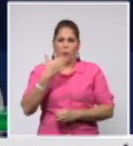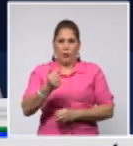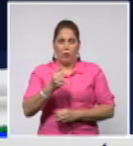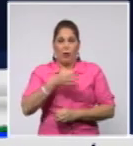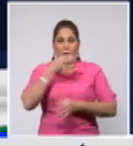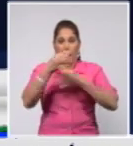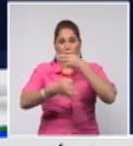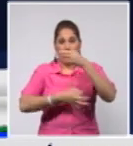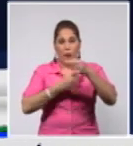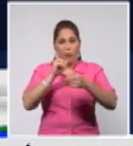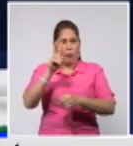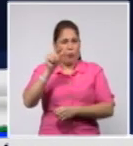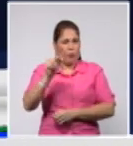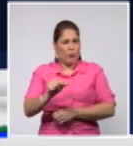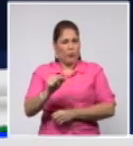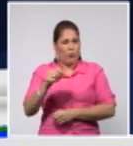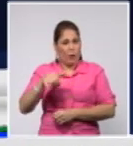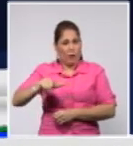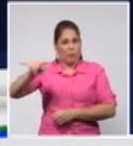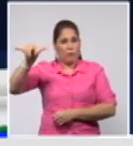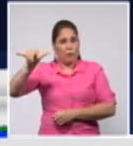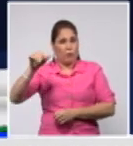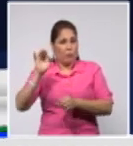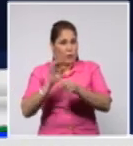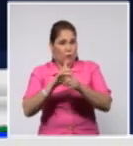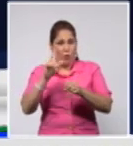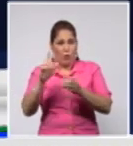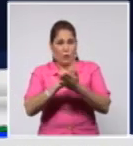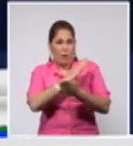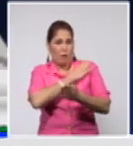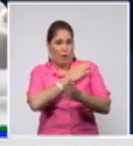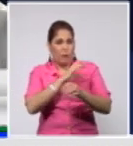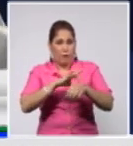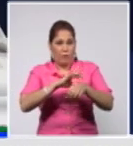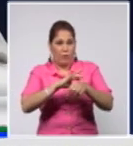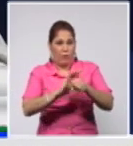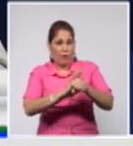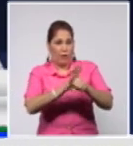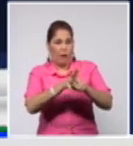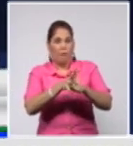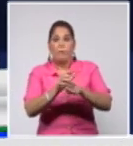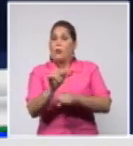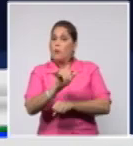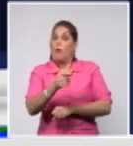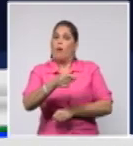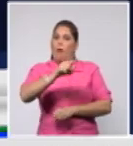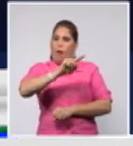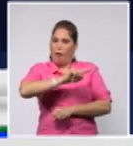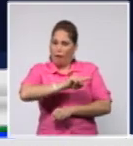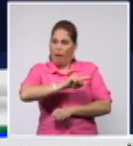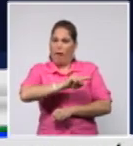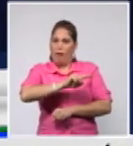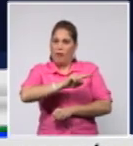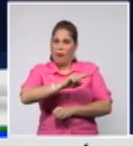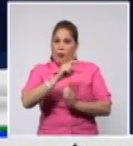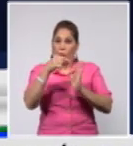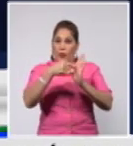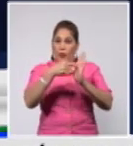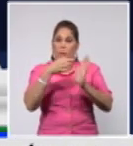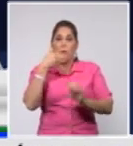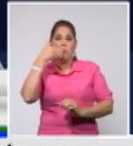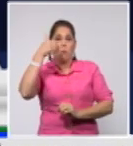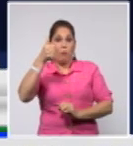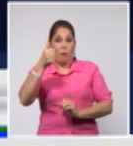a positive result when compared with the number of confirmed cases diagnosed yesterday. 12 people